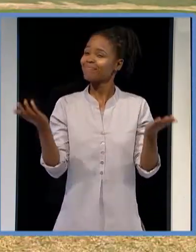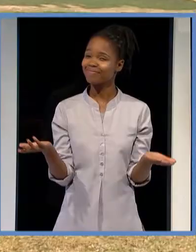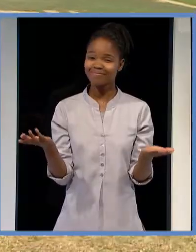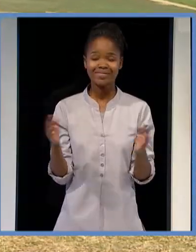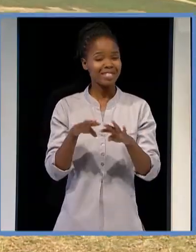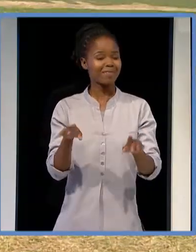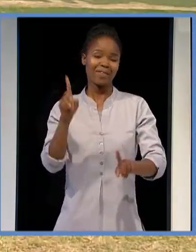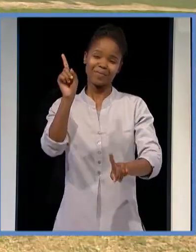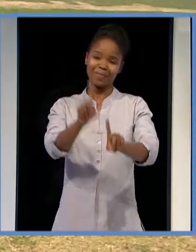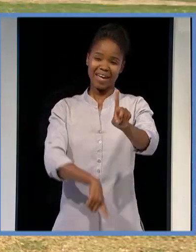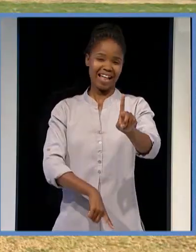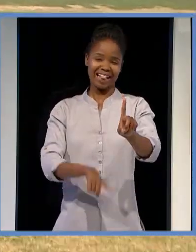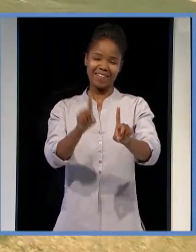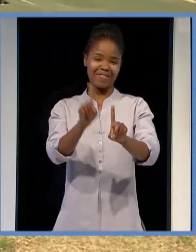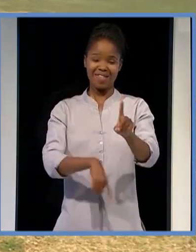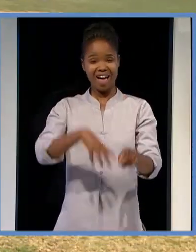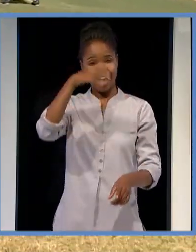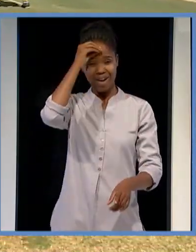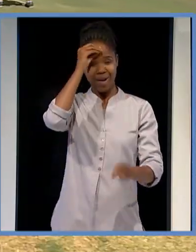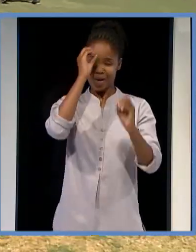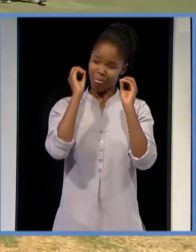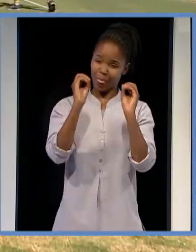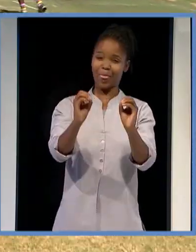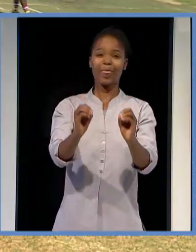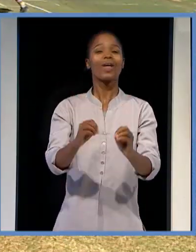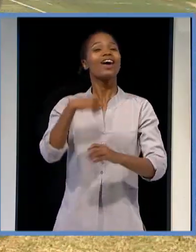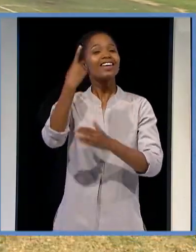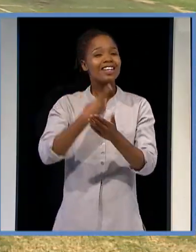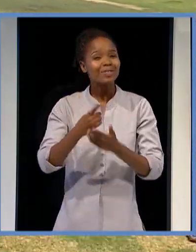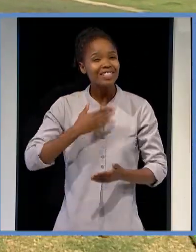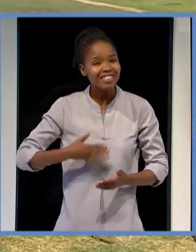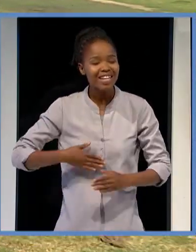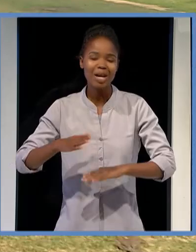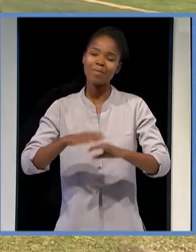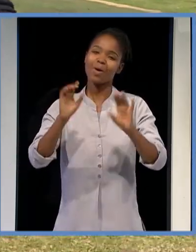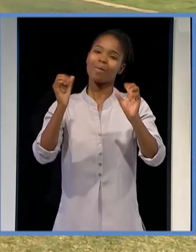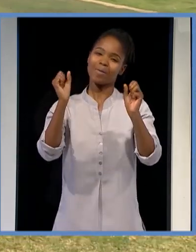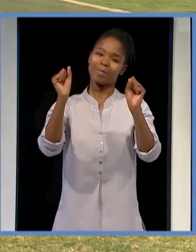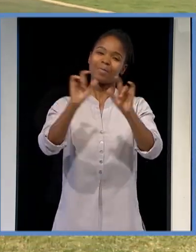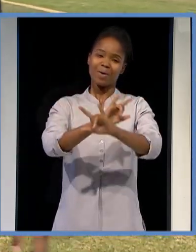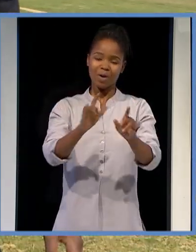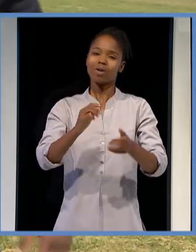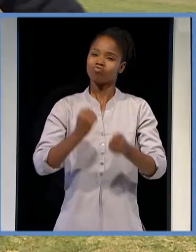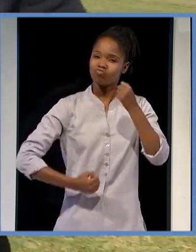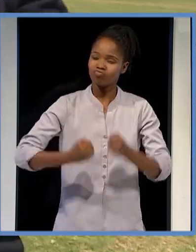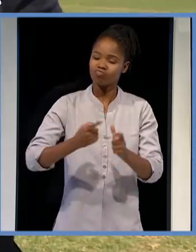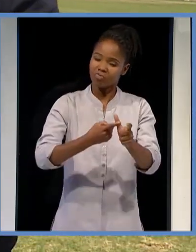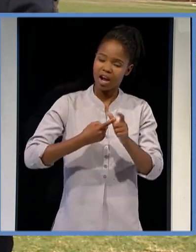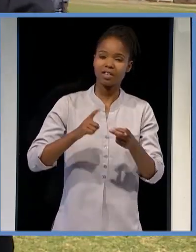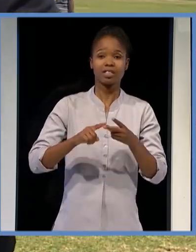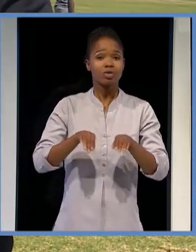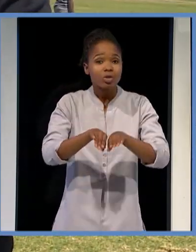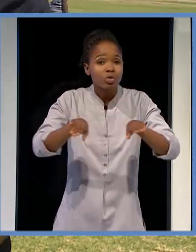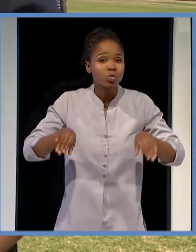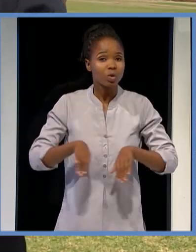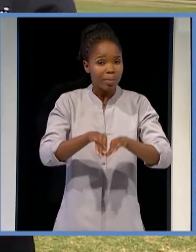guys, uhlulekile. Clearly, I think ayifundile namhlanje. Sizonibona next week, and we're going to be bringing you even more athletics, more swimming, even